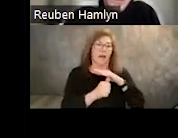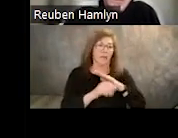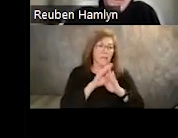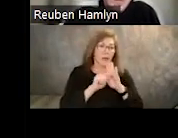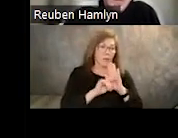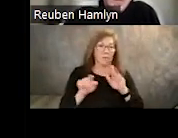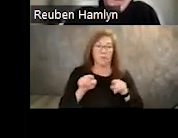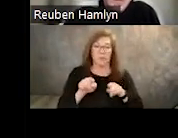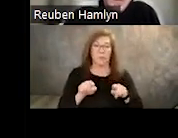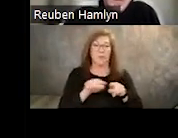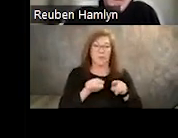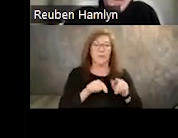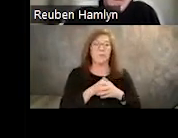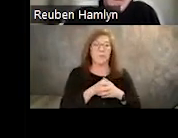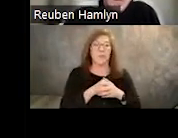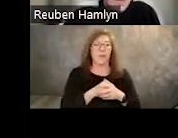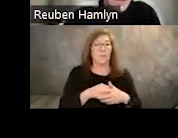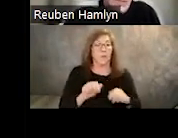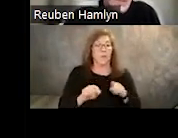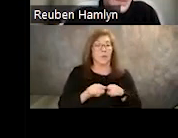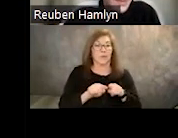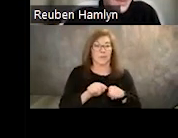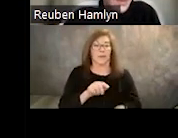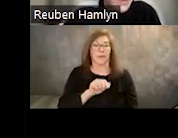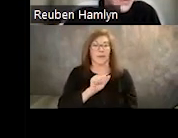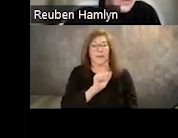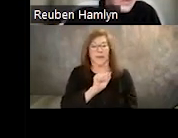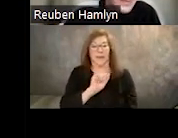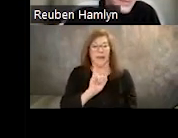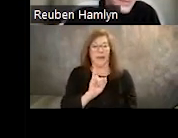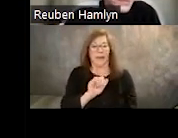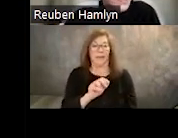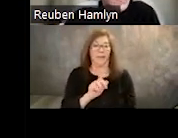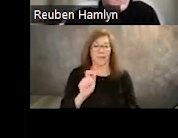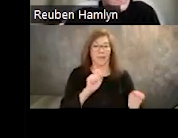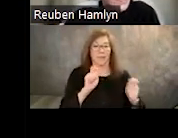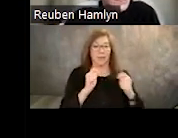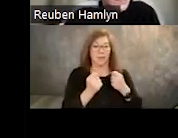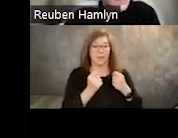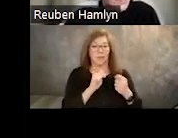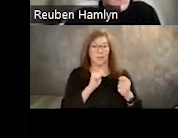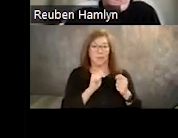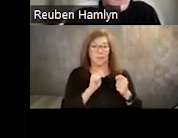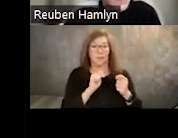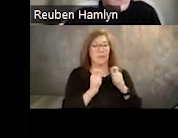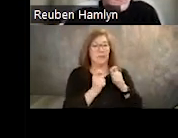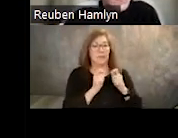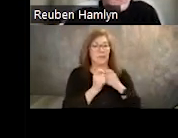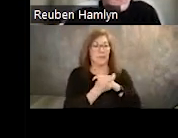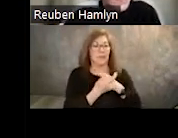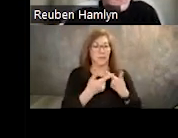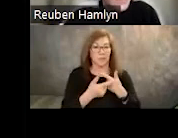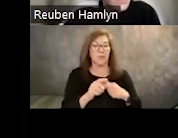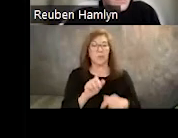was to use an AI transcription tool to paste the transcription of an